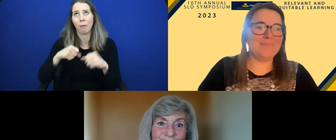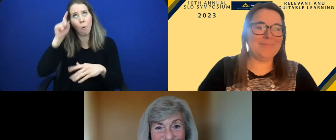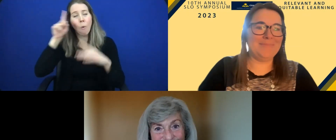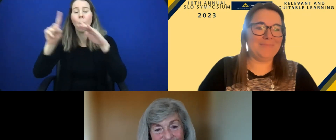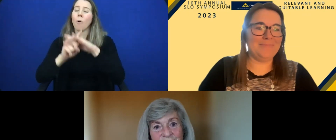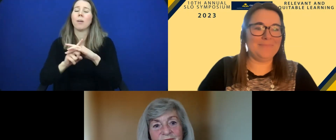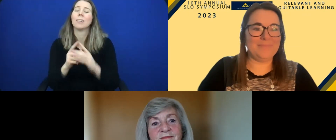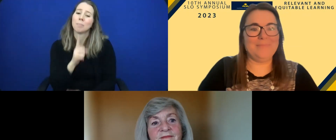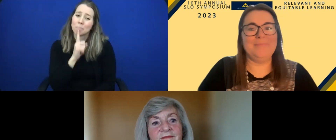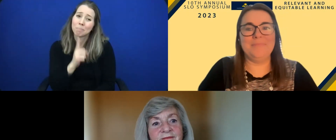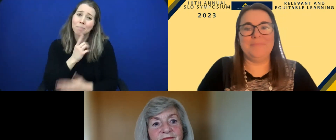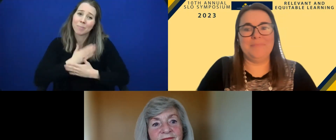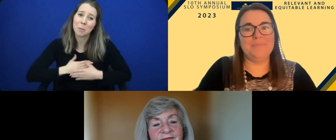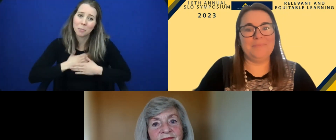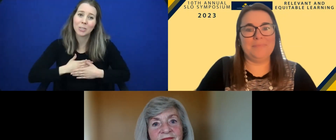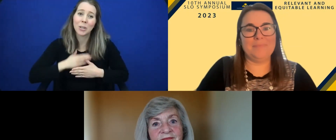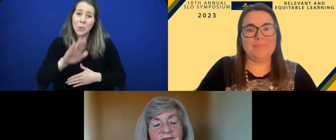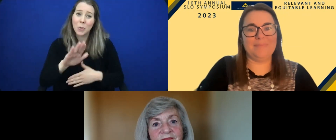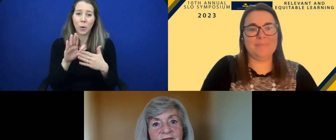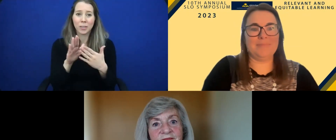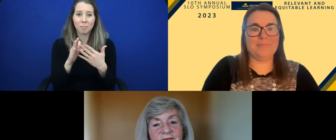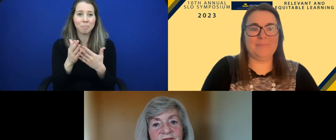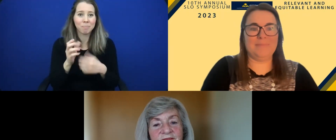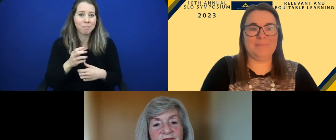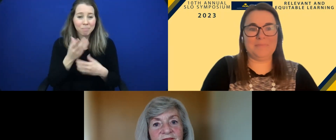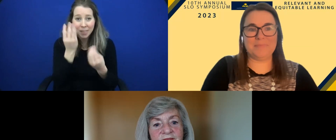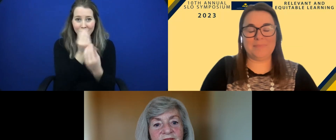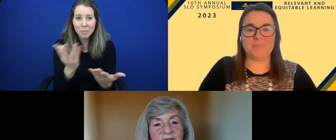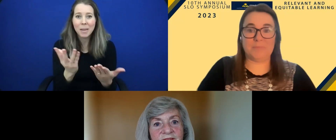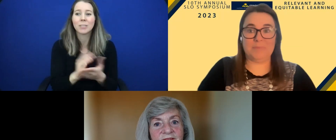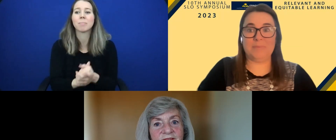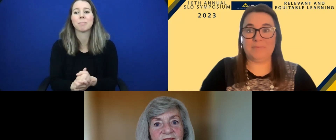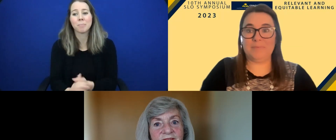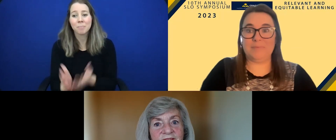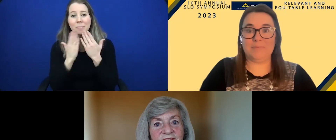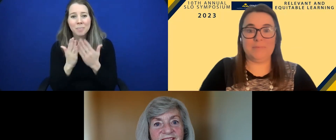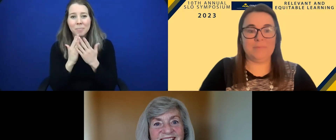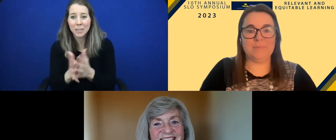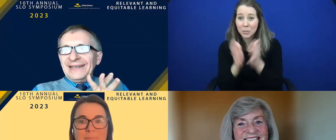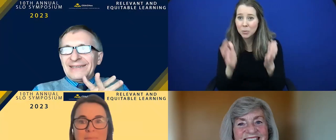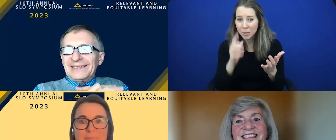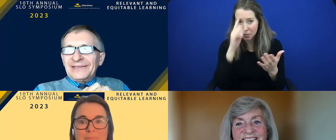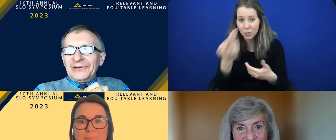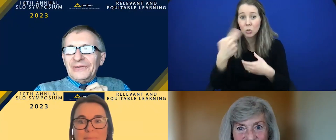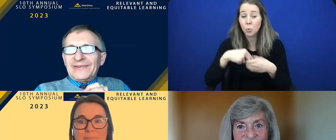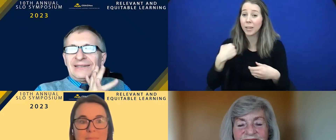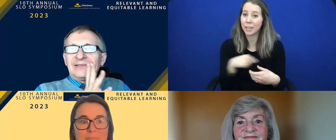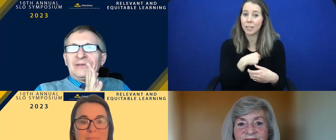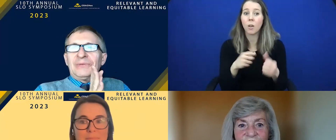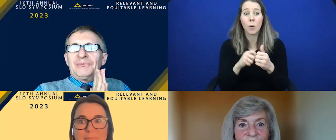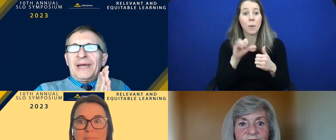Really, really, really appreciate your insights. With that, thank you very much for joining us. And with that,